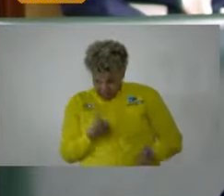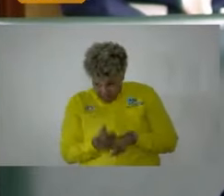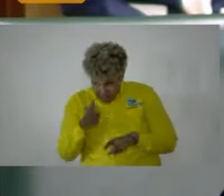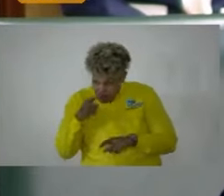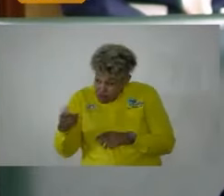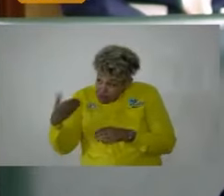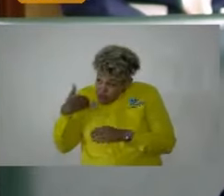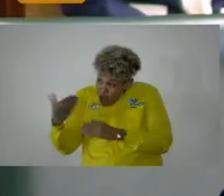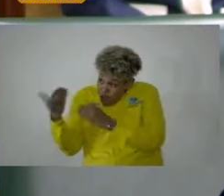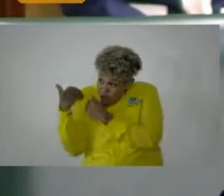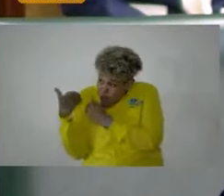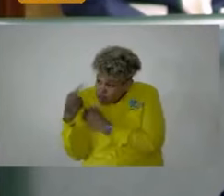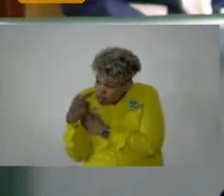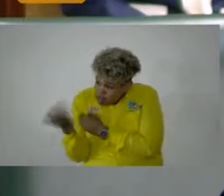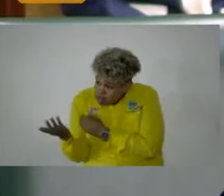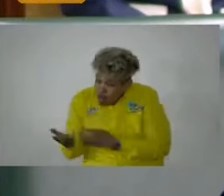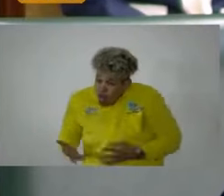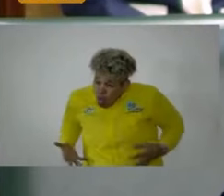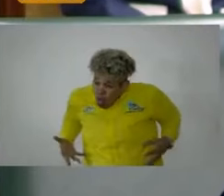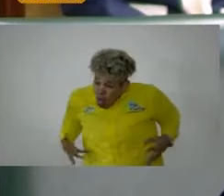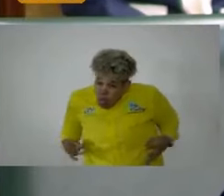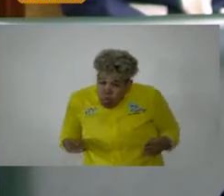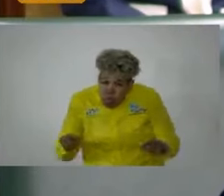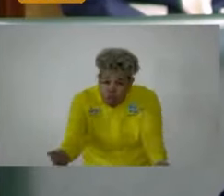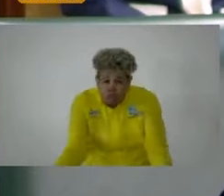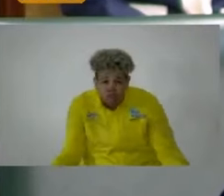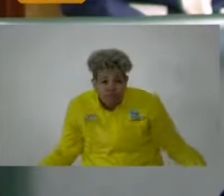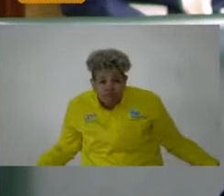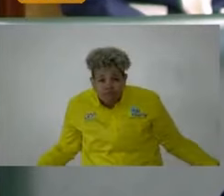held accountable for this debacle.